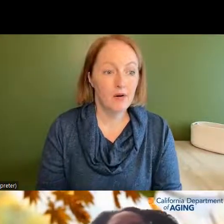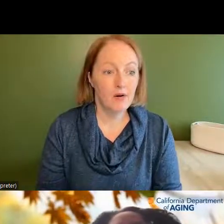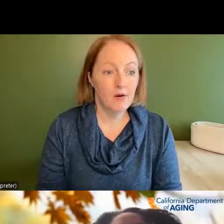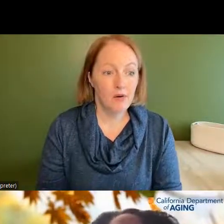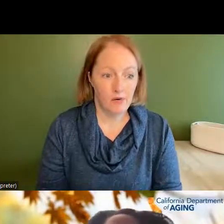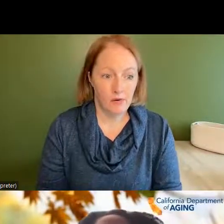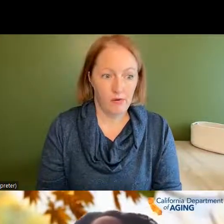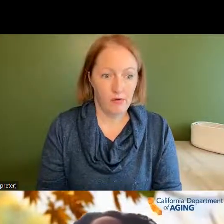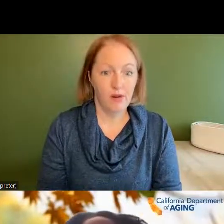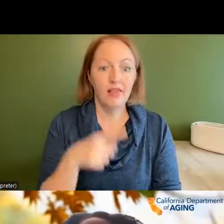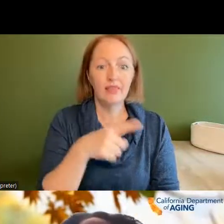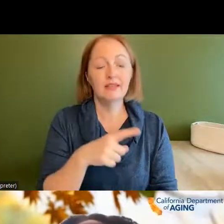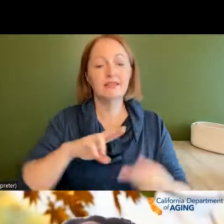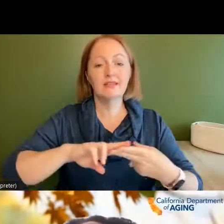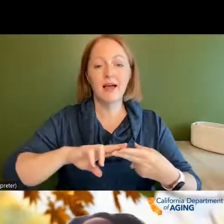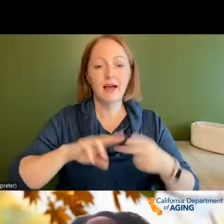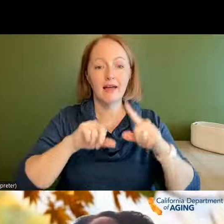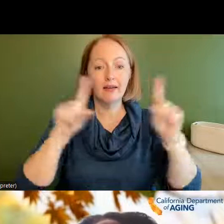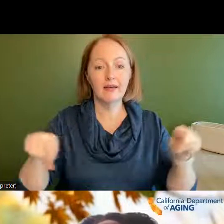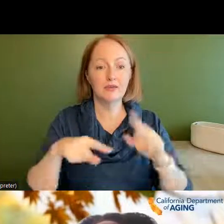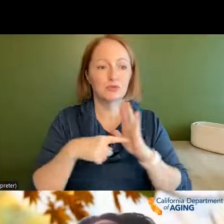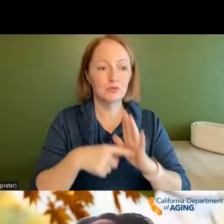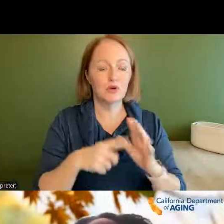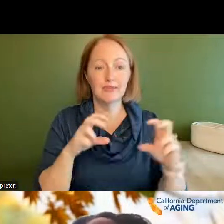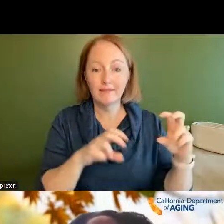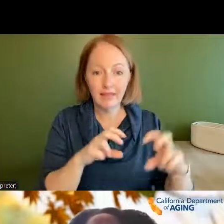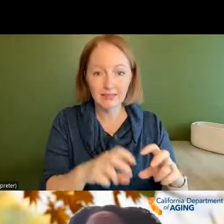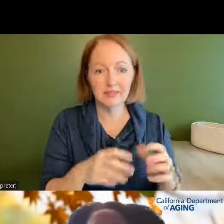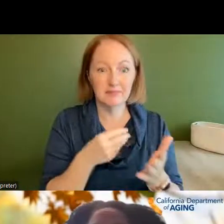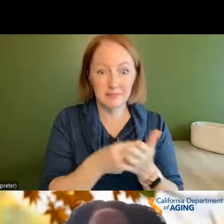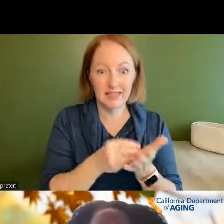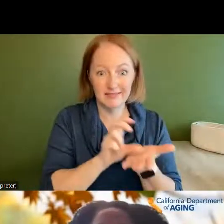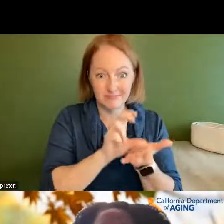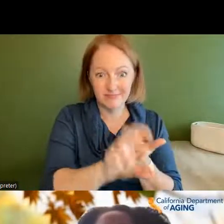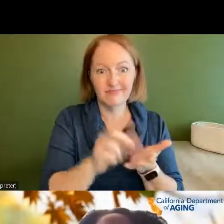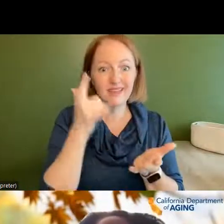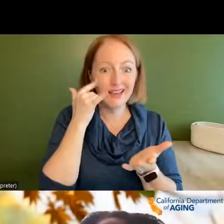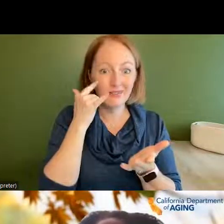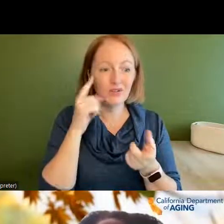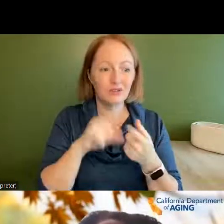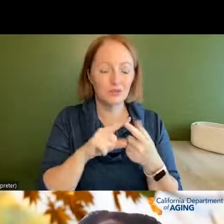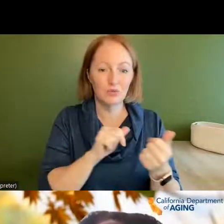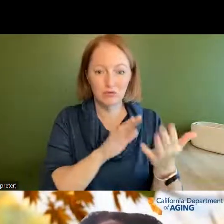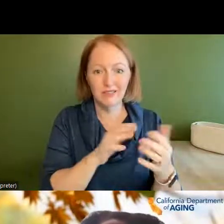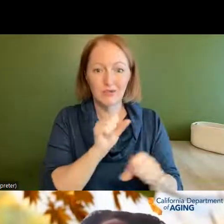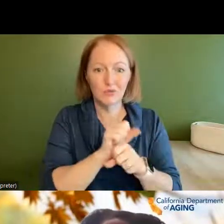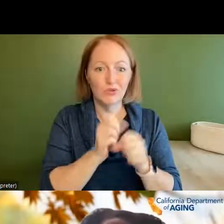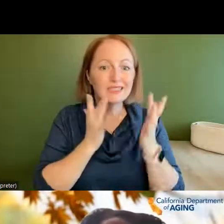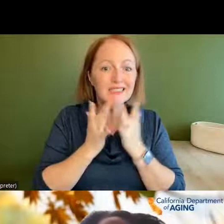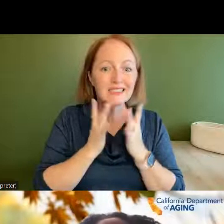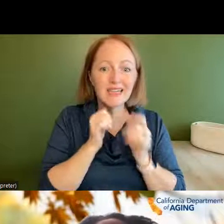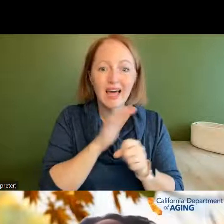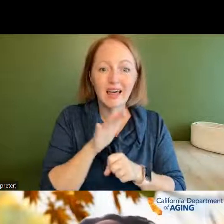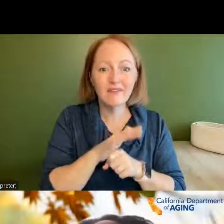So this slide is showing some of the investments that California has made into addressing the workforce